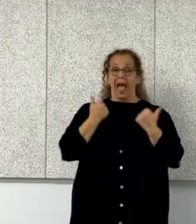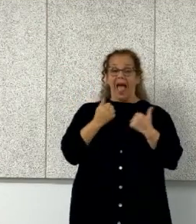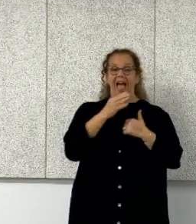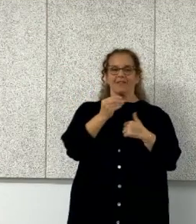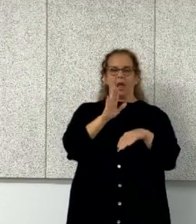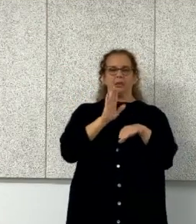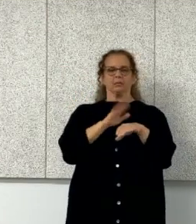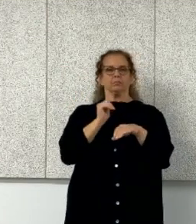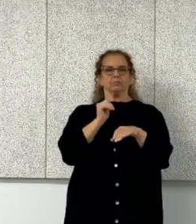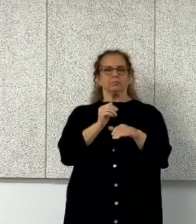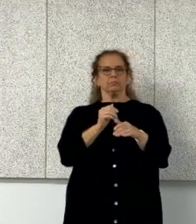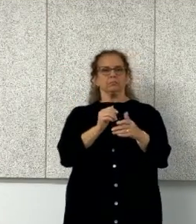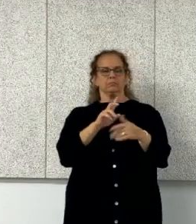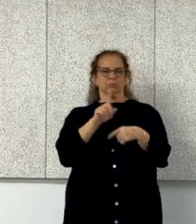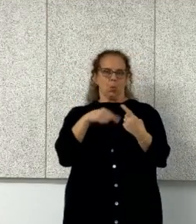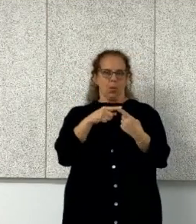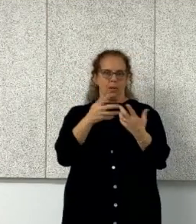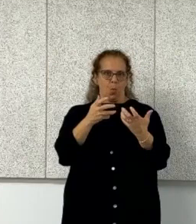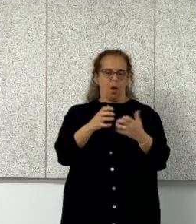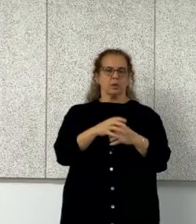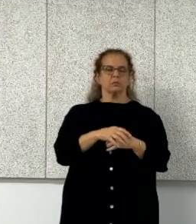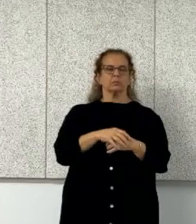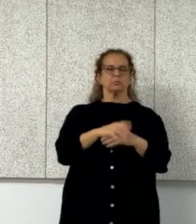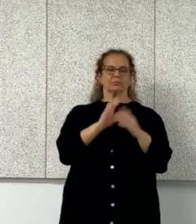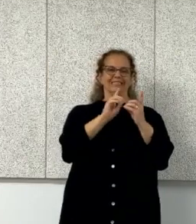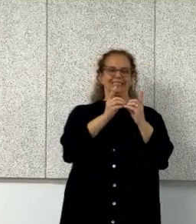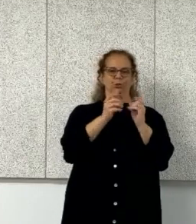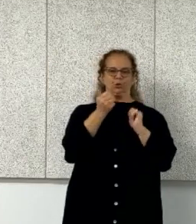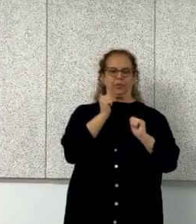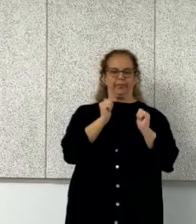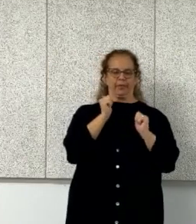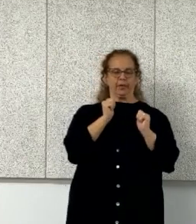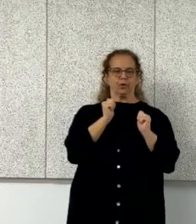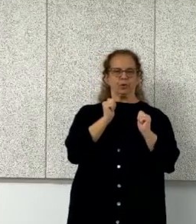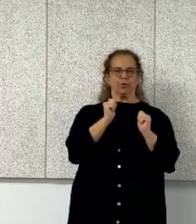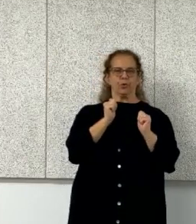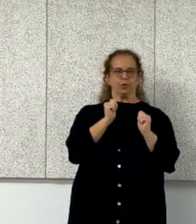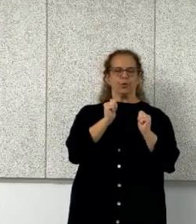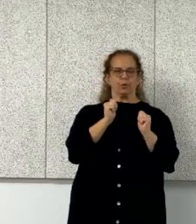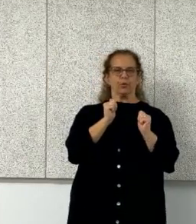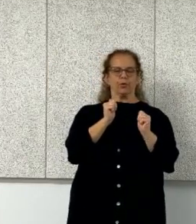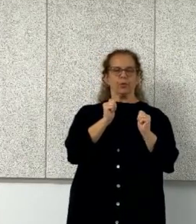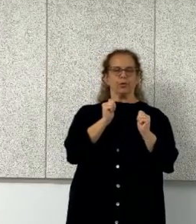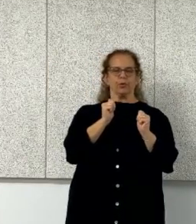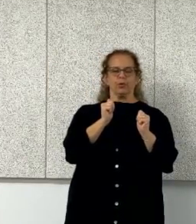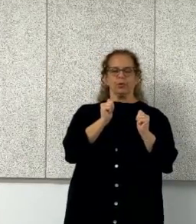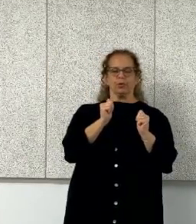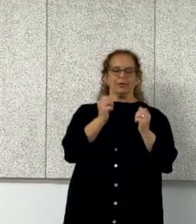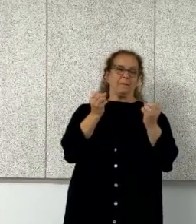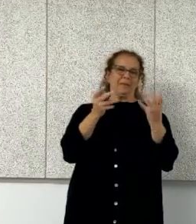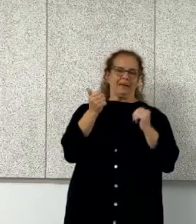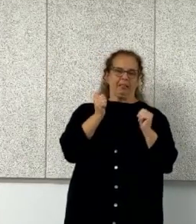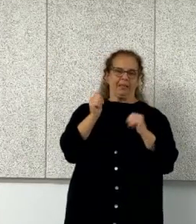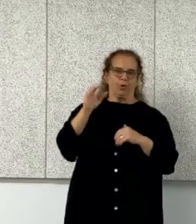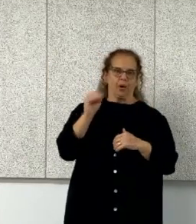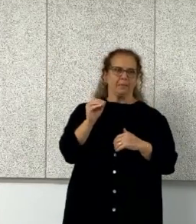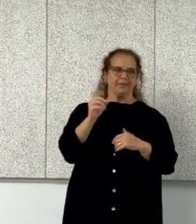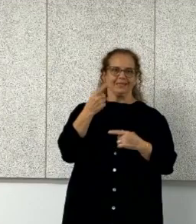it up a little differently. It was, of course, you know, digital theater was a big part of, I think, a lot of theatrical institutions' like pandemic